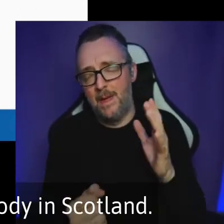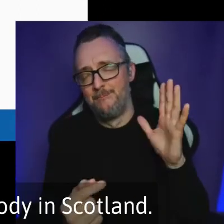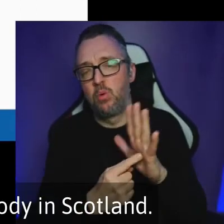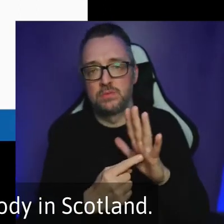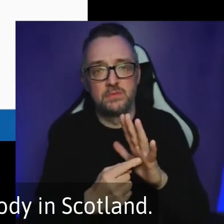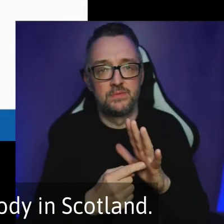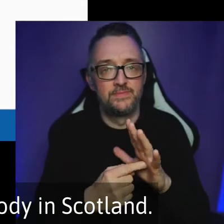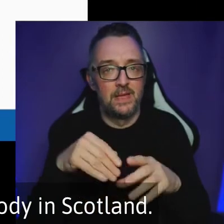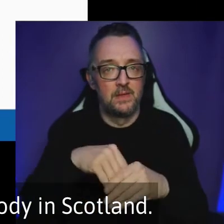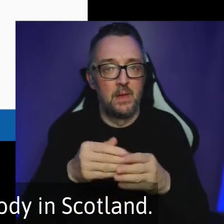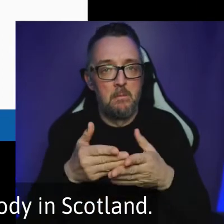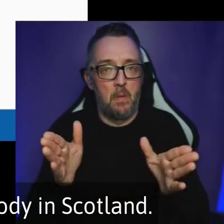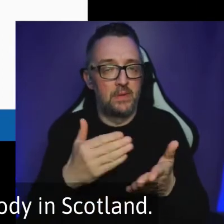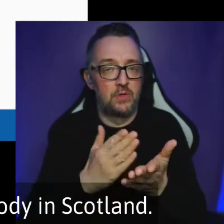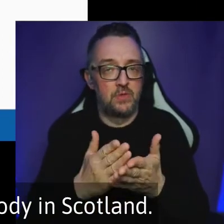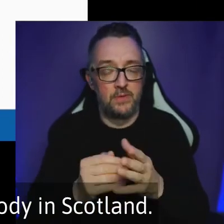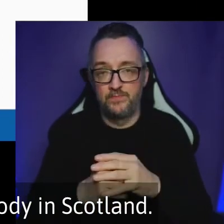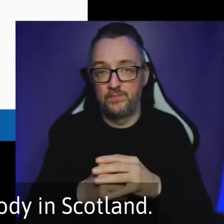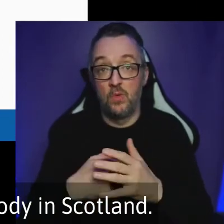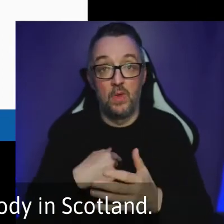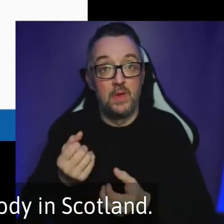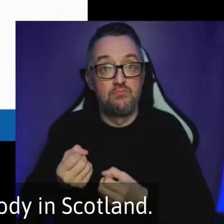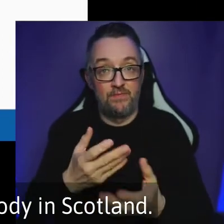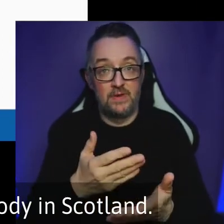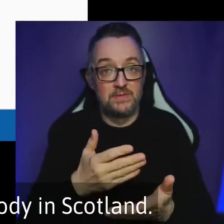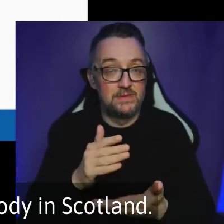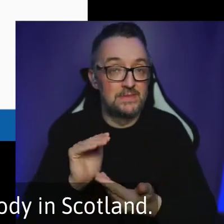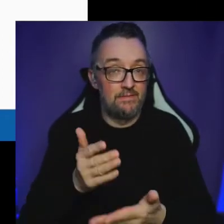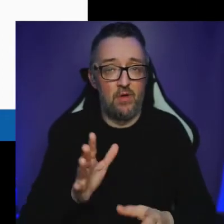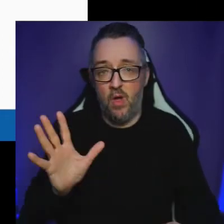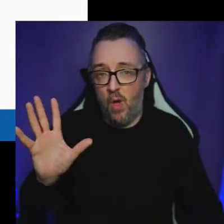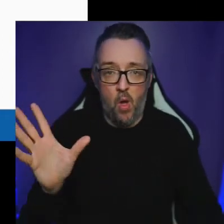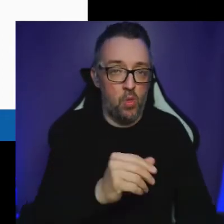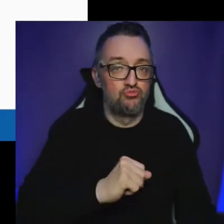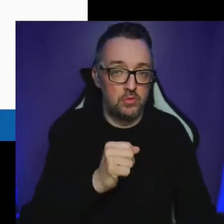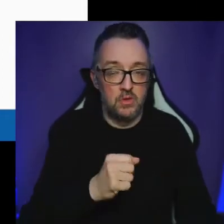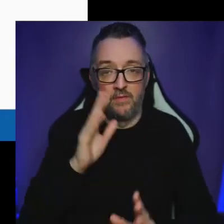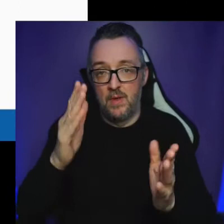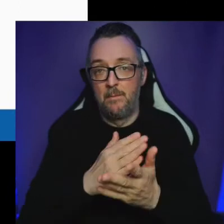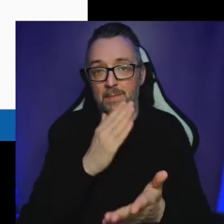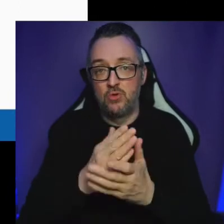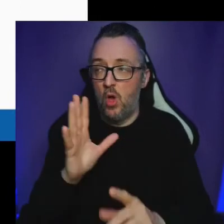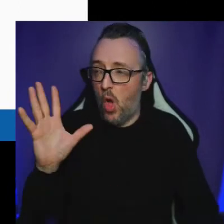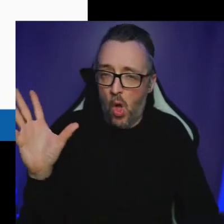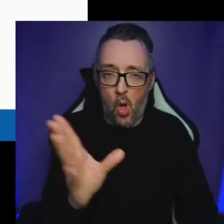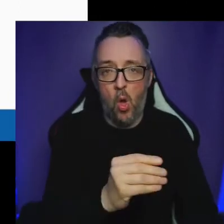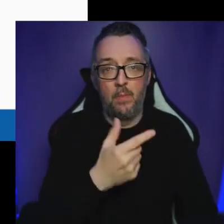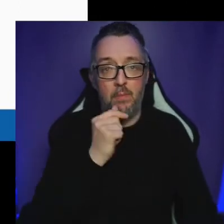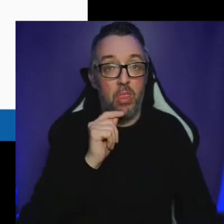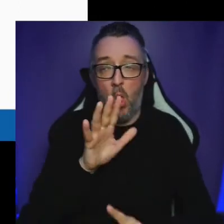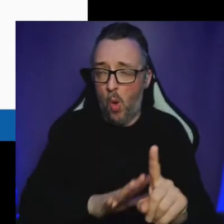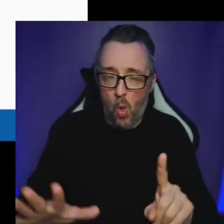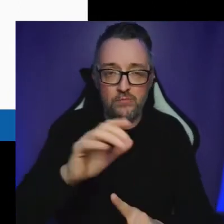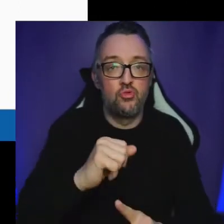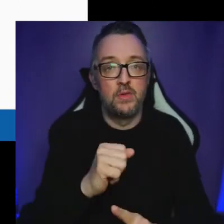sector. We are providing services for everybody in Scotland. We need to make sure that everybody in Scotland can use those services, and we don't